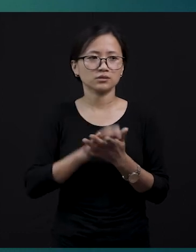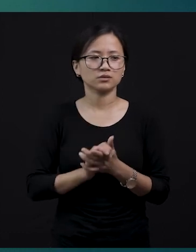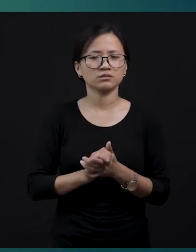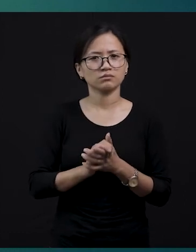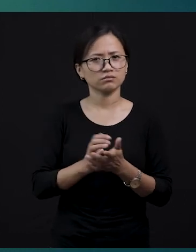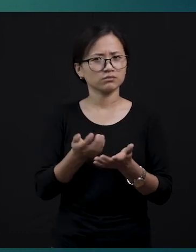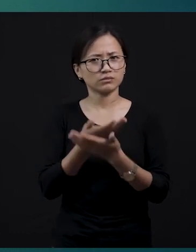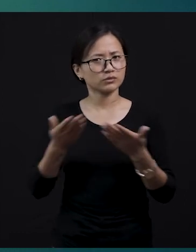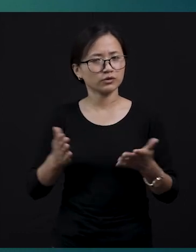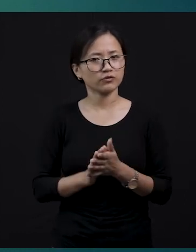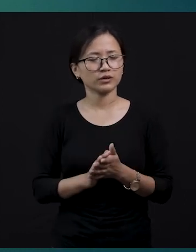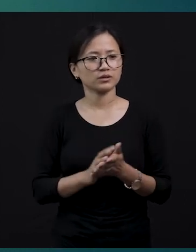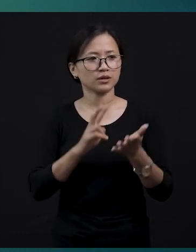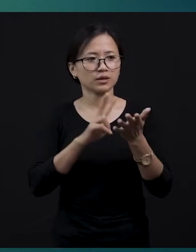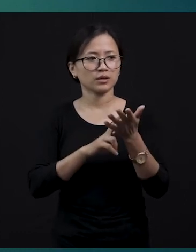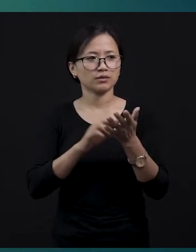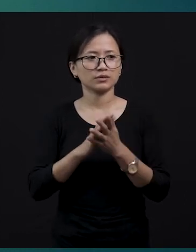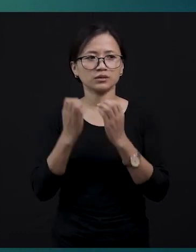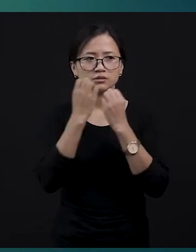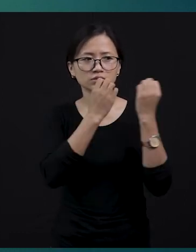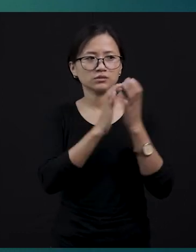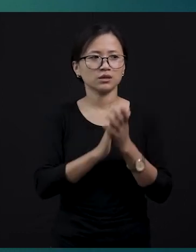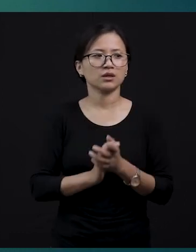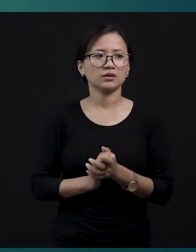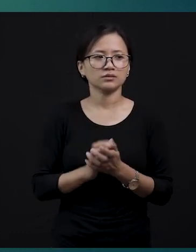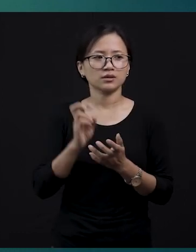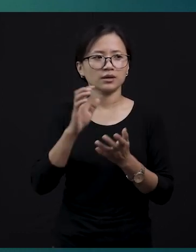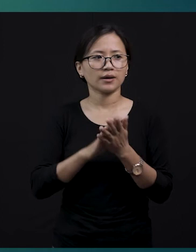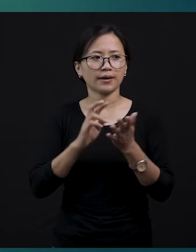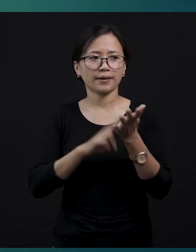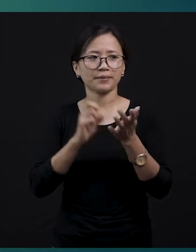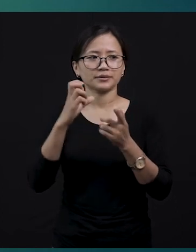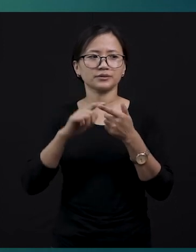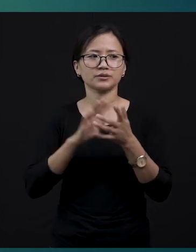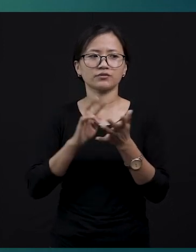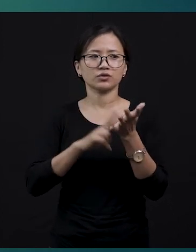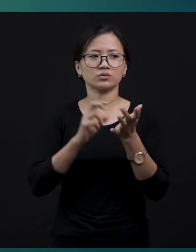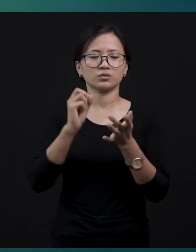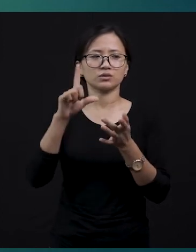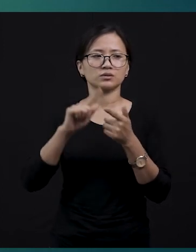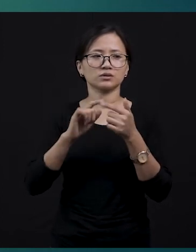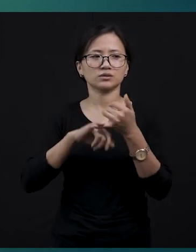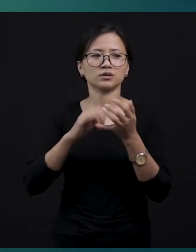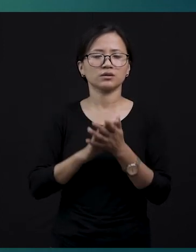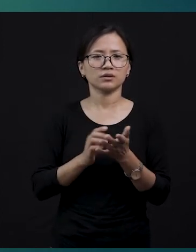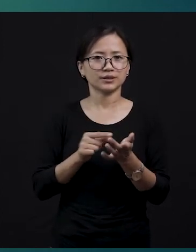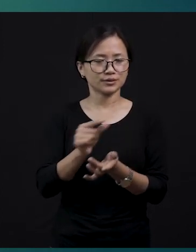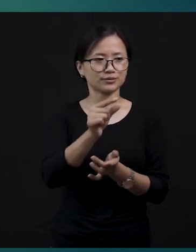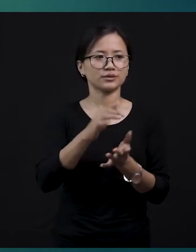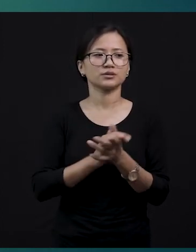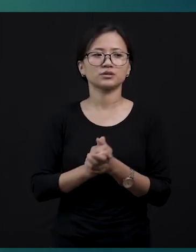animals, okay? Mice, voles, rats, chipmunks, and other small animals. These are the things that